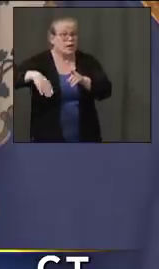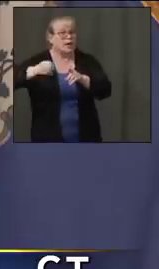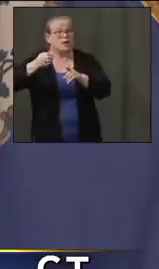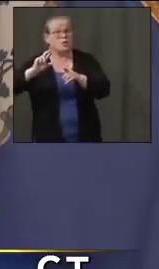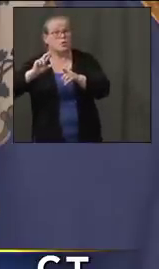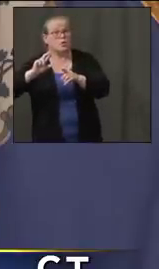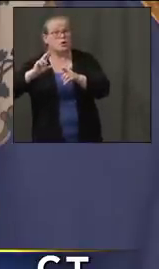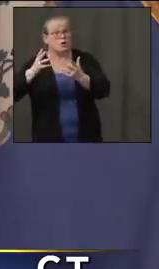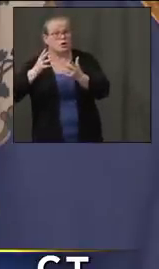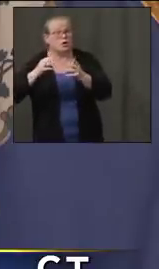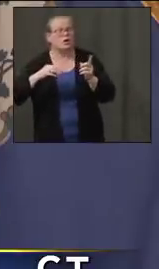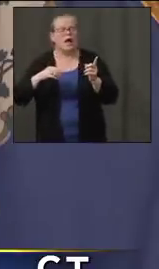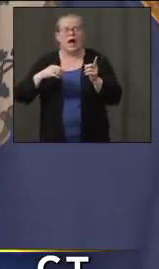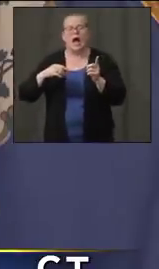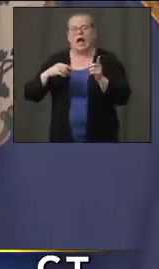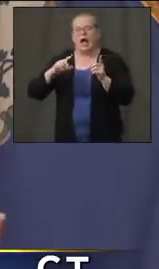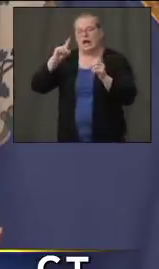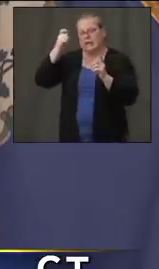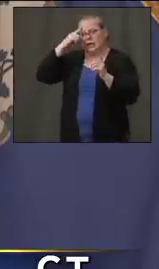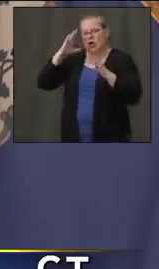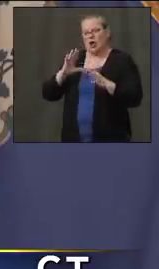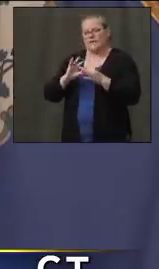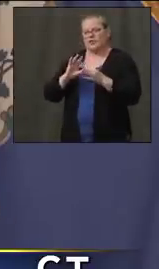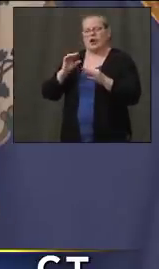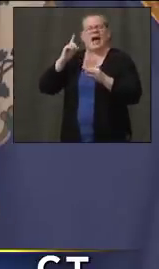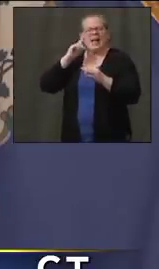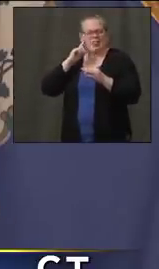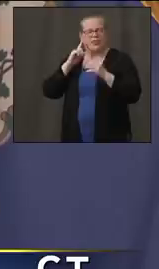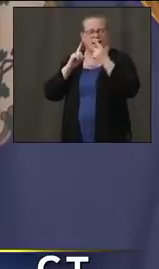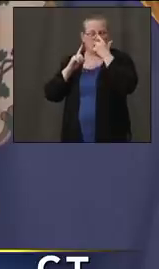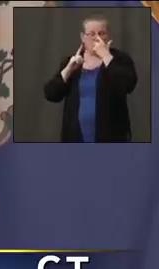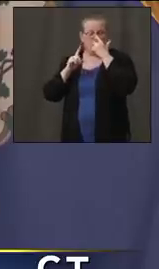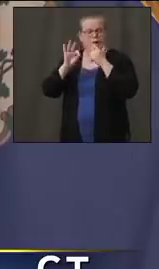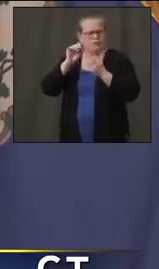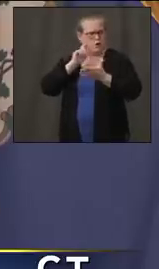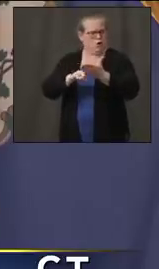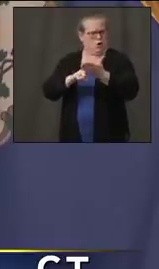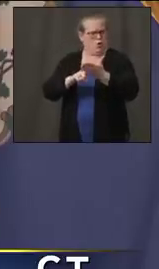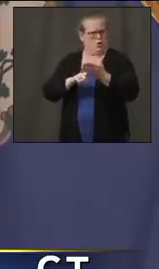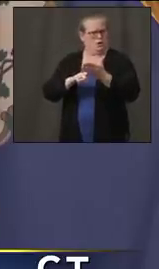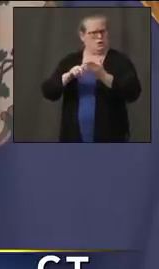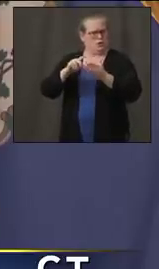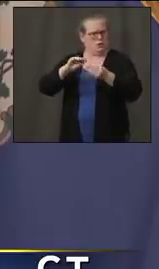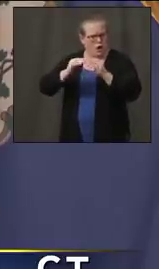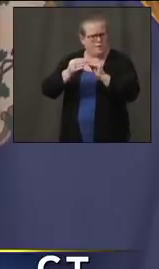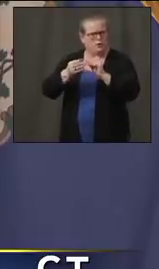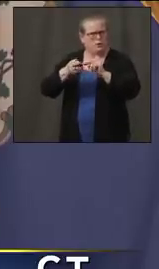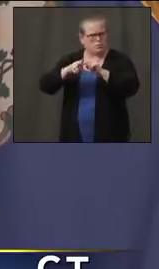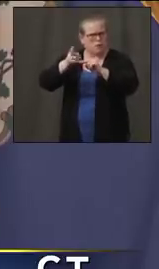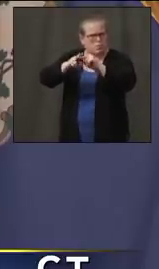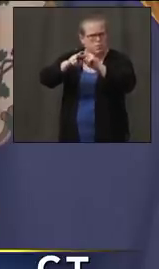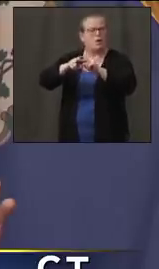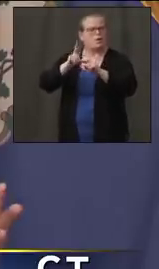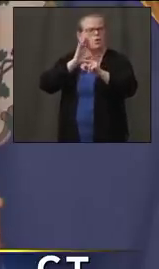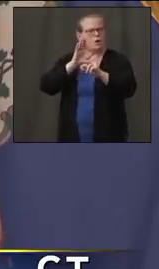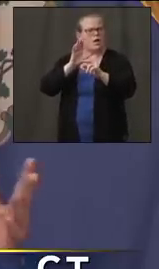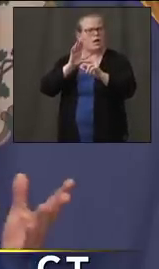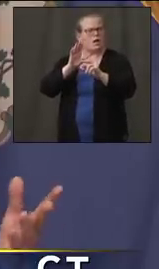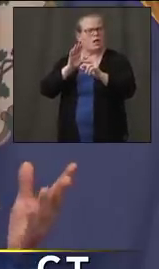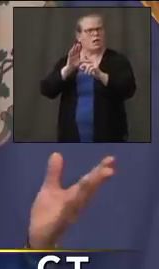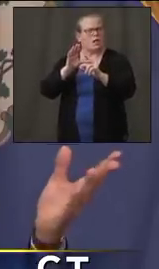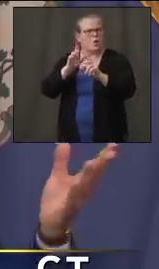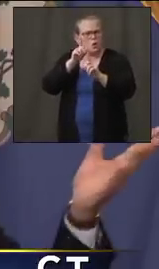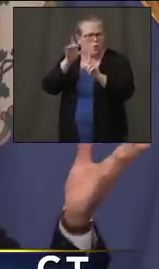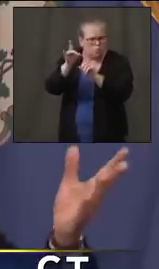trace will be one way we'll be able to tell that quickly. If we saw that there were a number of people who were infected And through the track and trace, we traced it